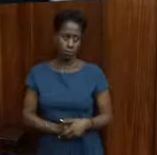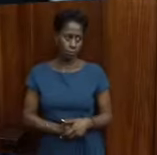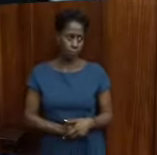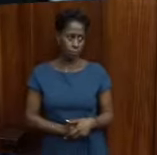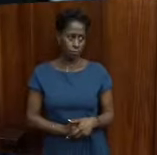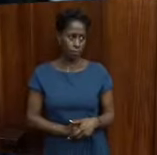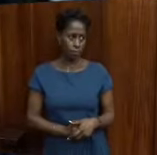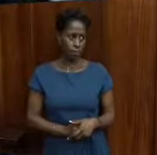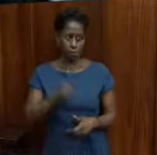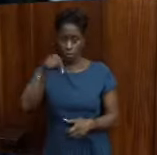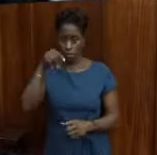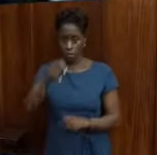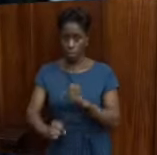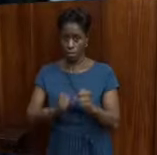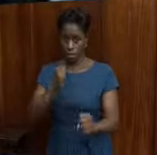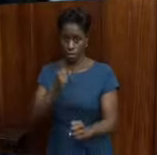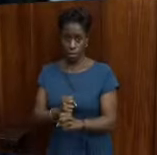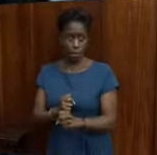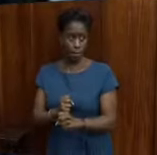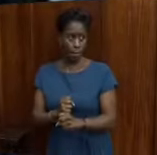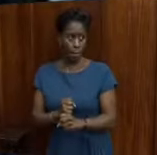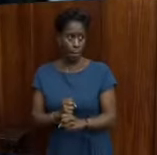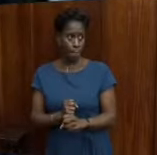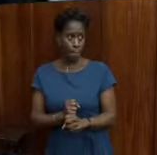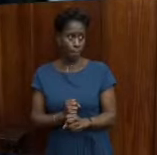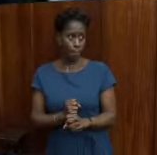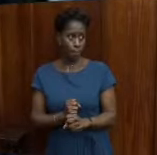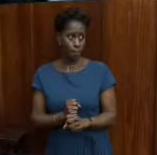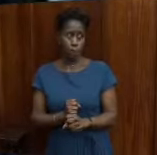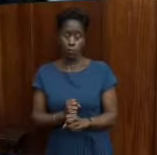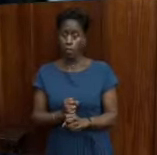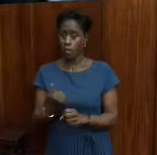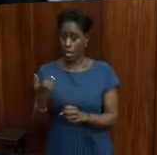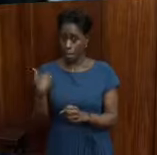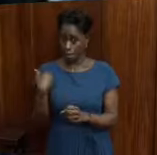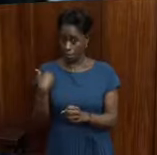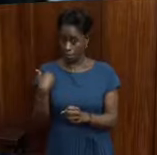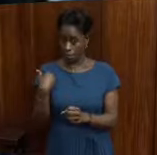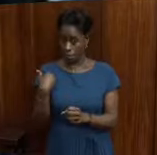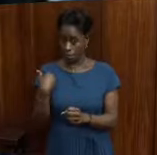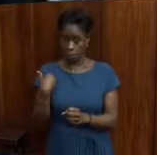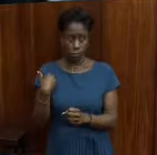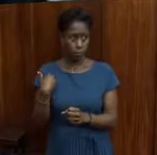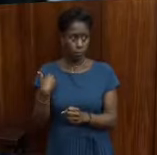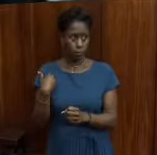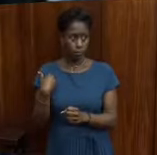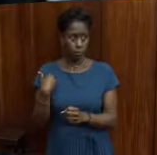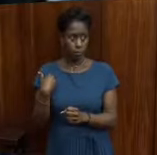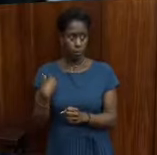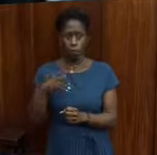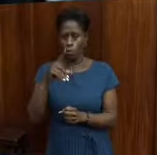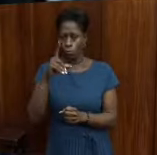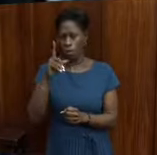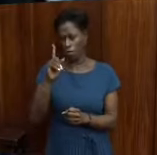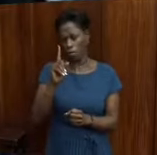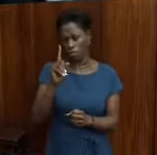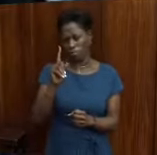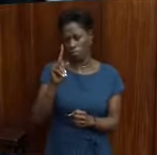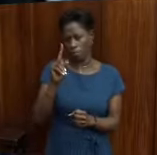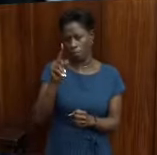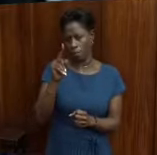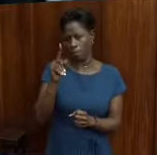This year, Mr. Speaker, an allocation has been made of EC 1.5 million for remedial works to alleviate the